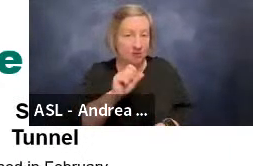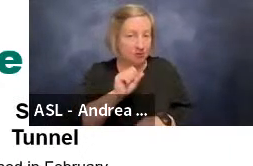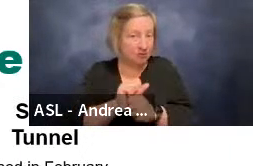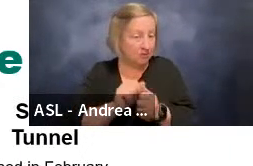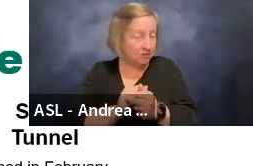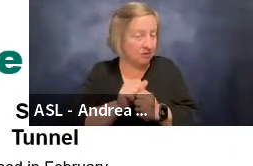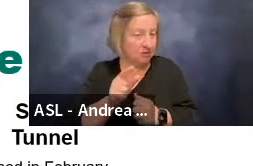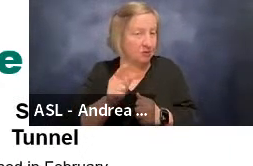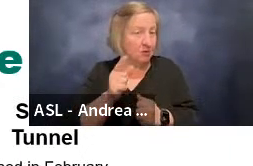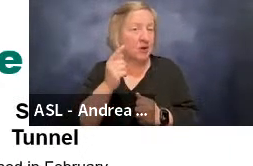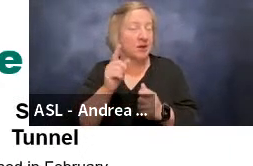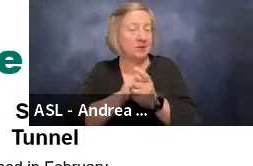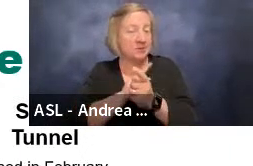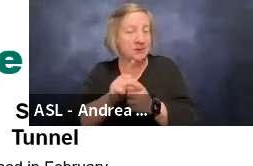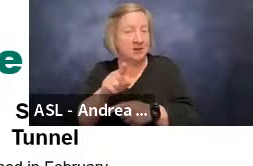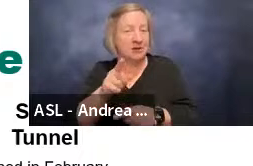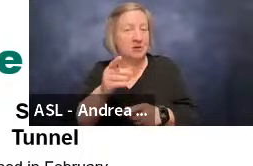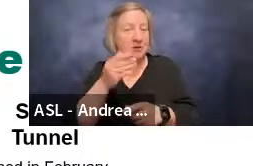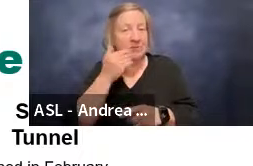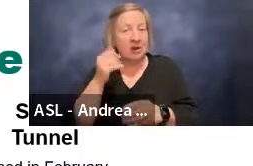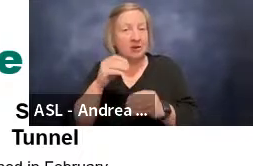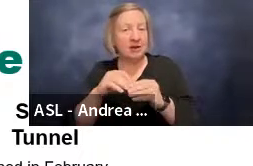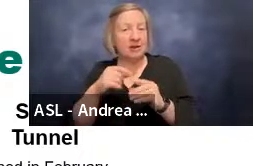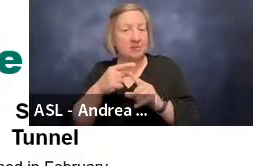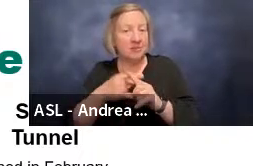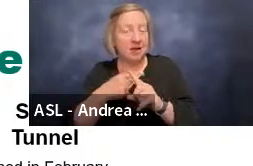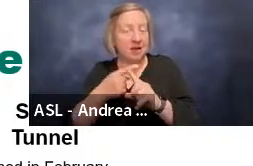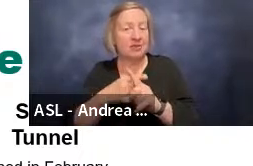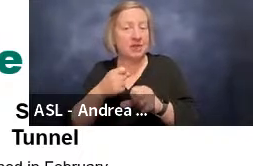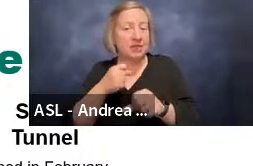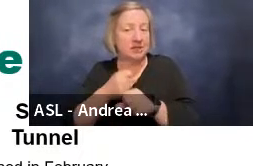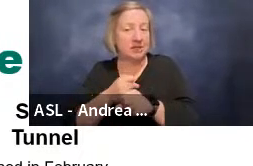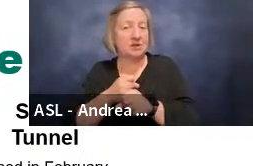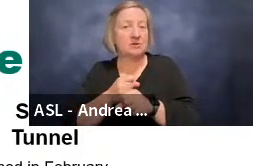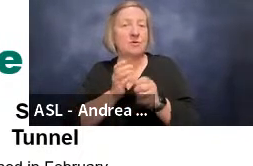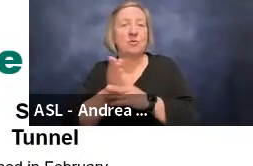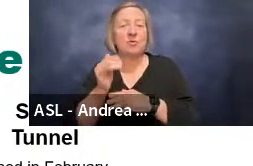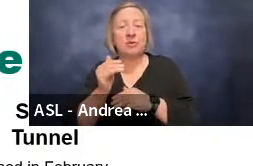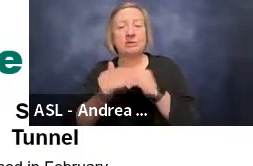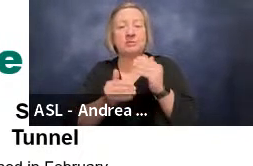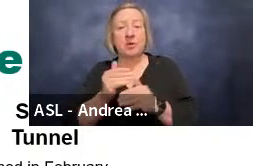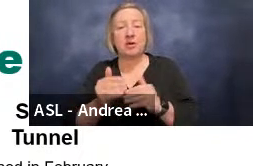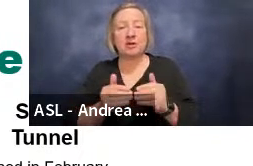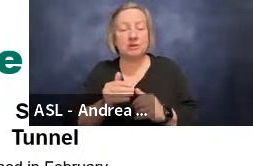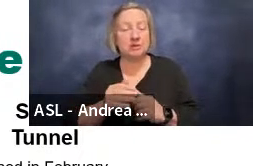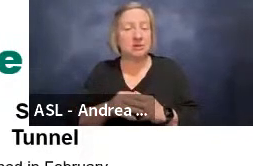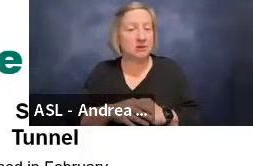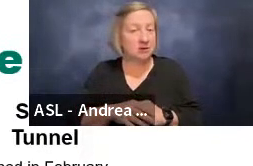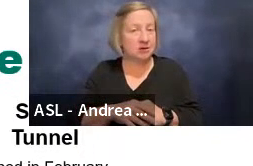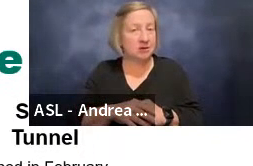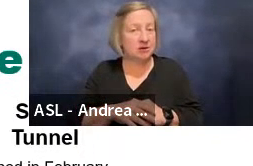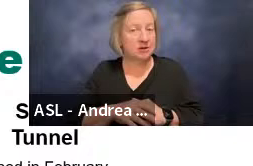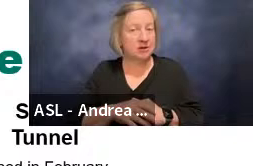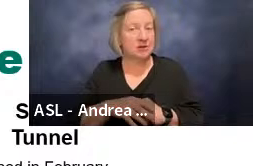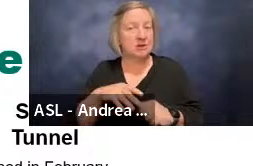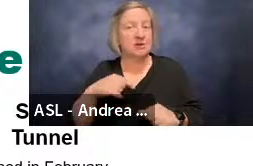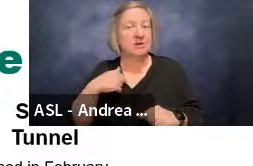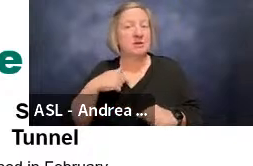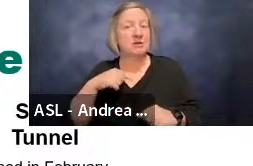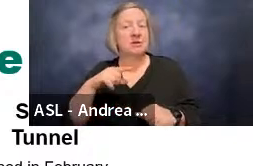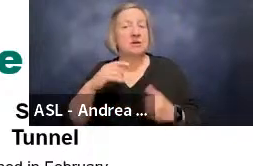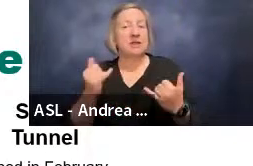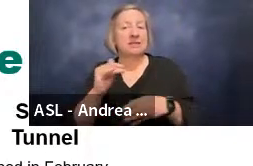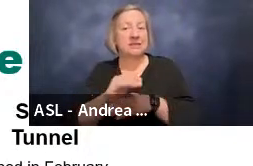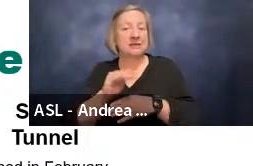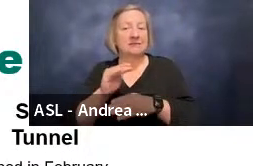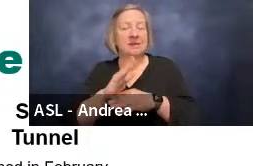you better in the coming months and years as we go through this process. You just have me this evening to go